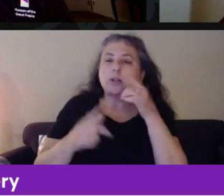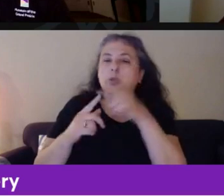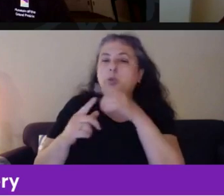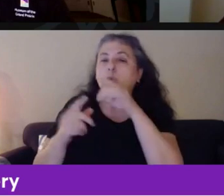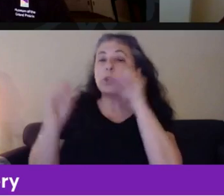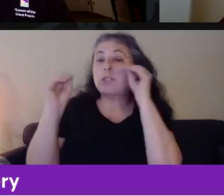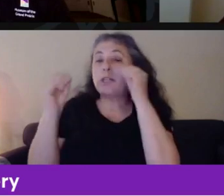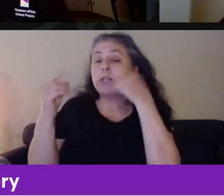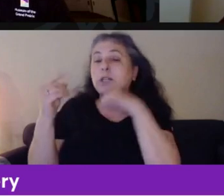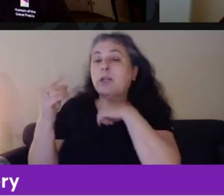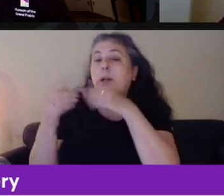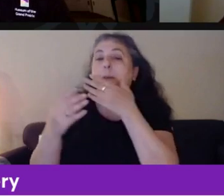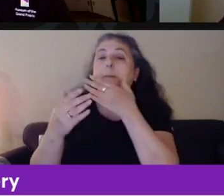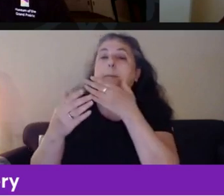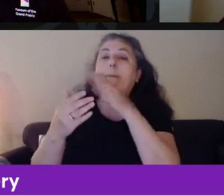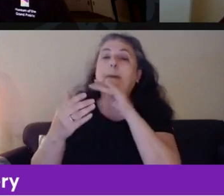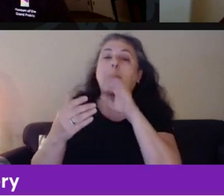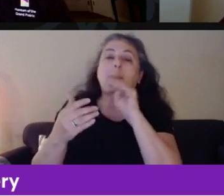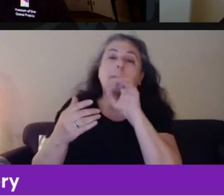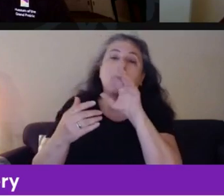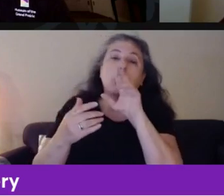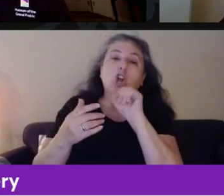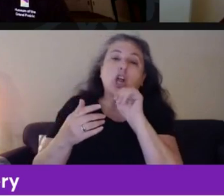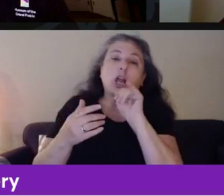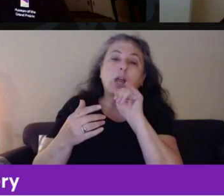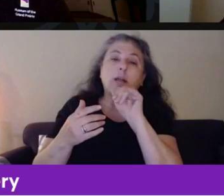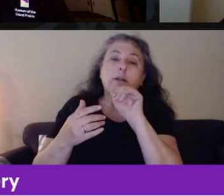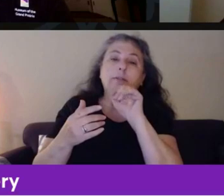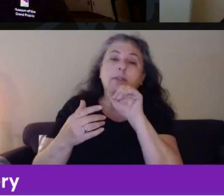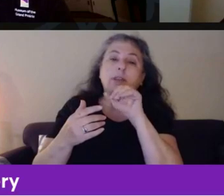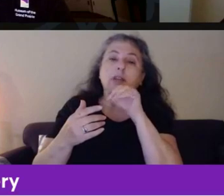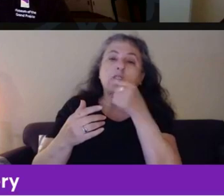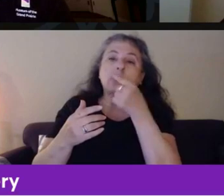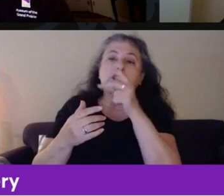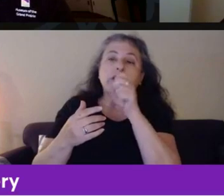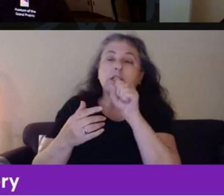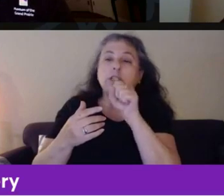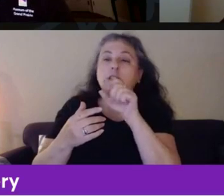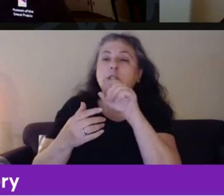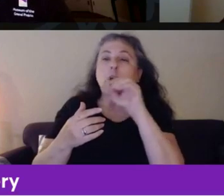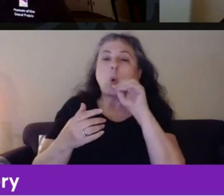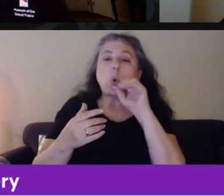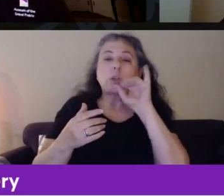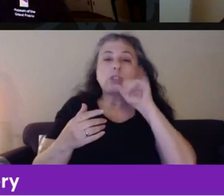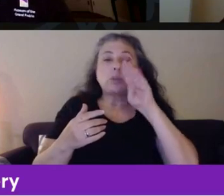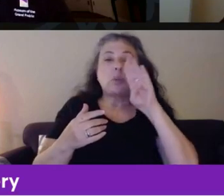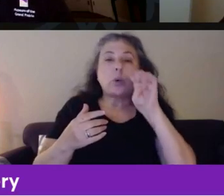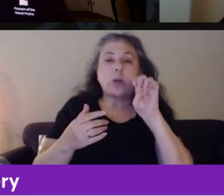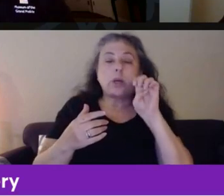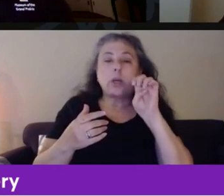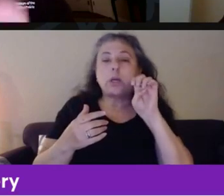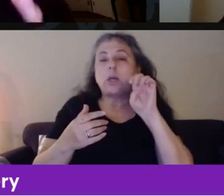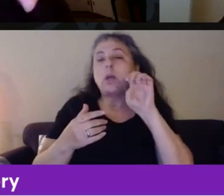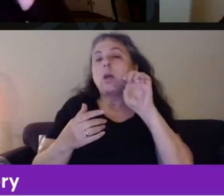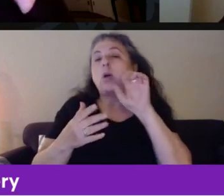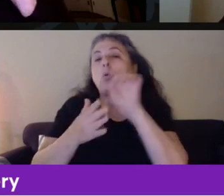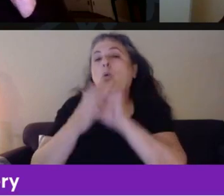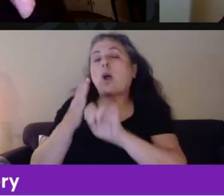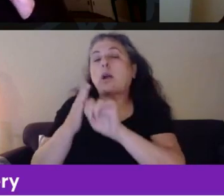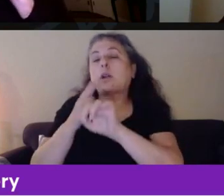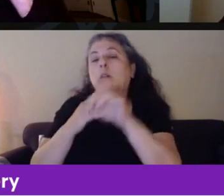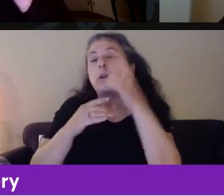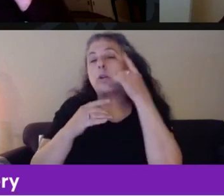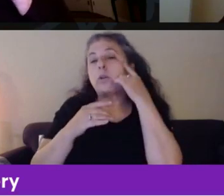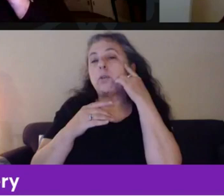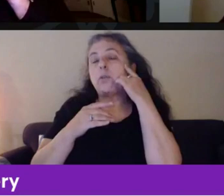Mary Genius. She's an Ojibwe writer who accounts for her her mother's teachings. And